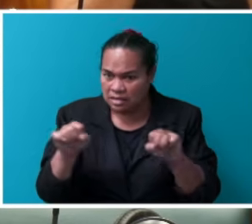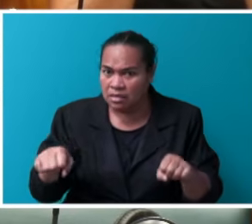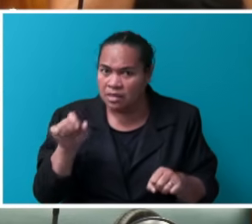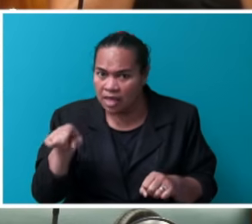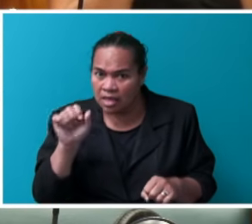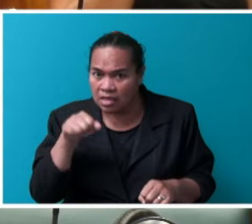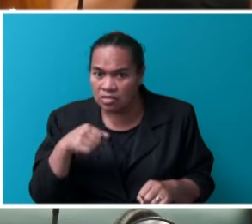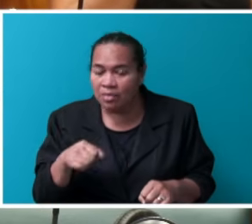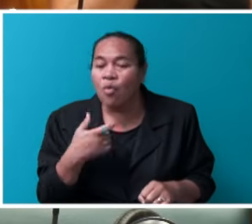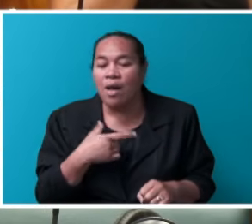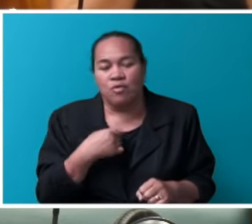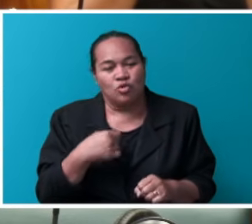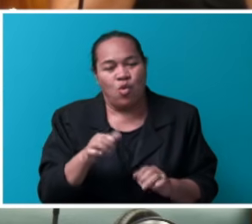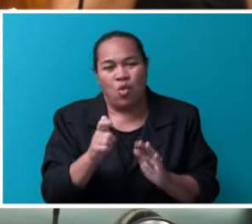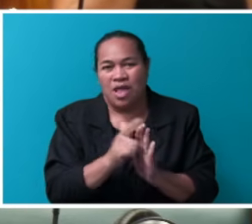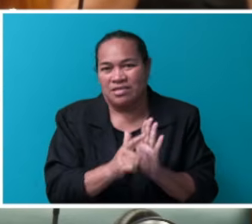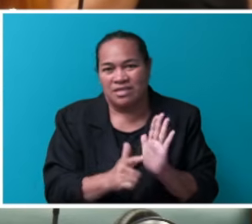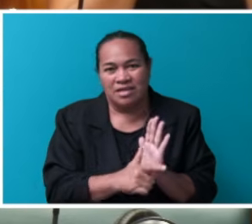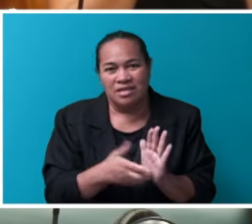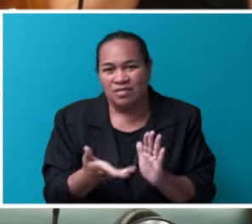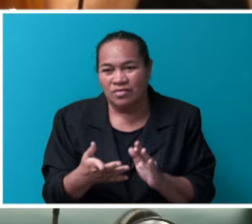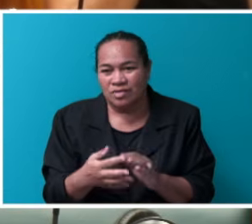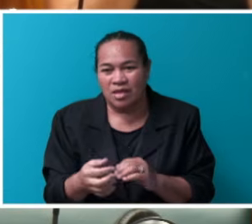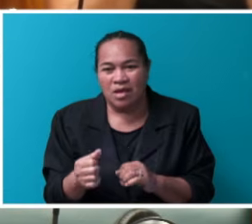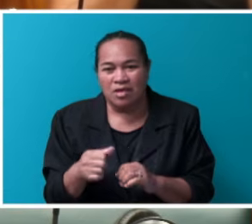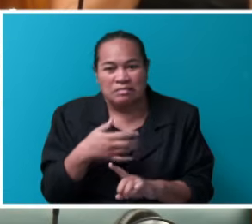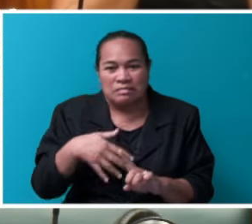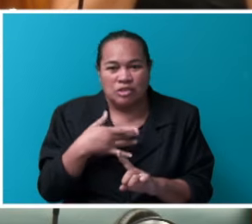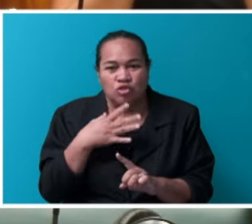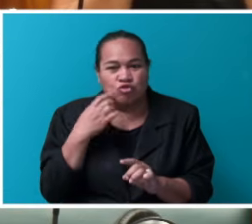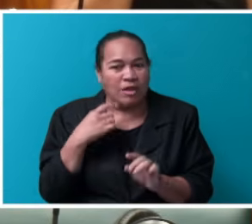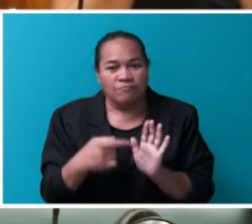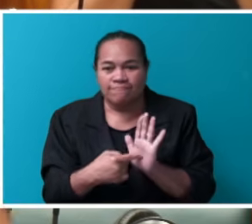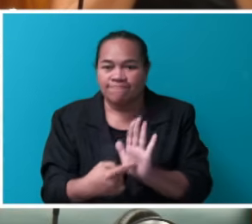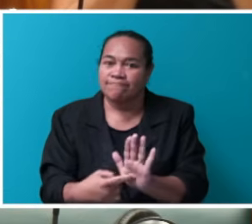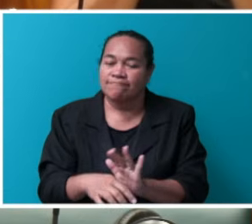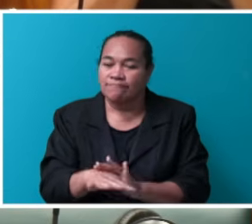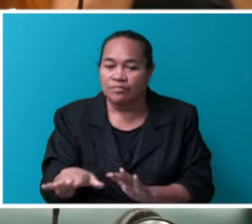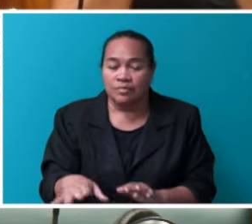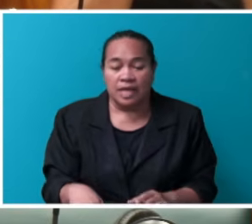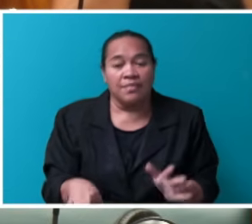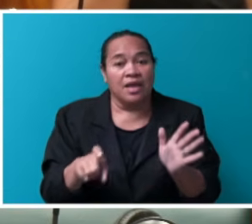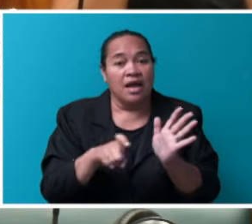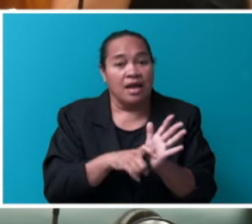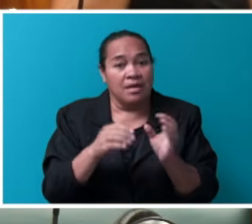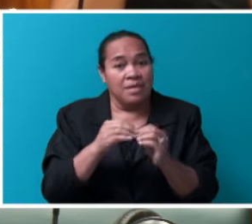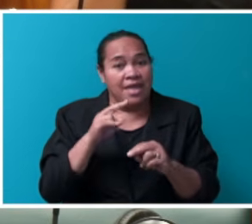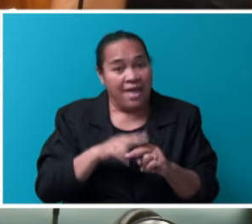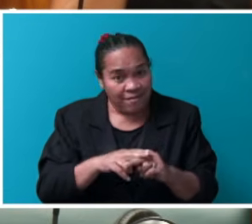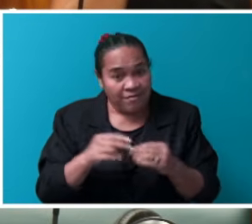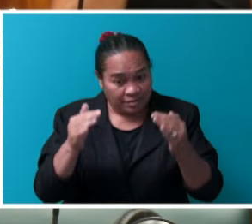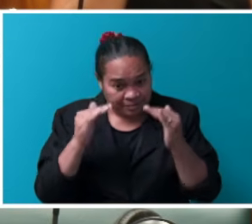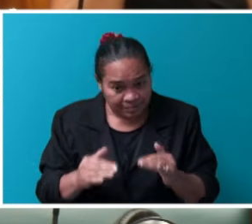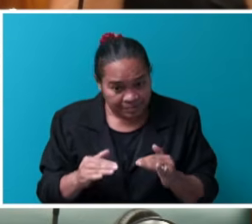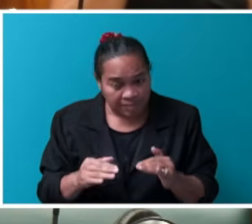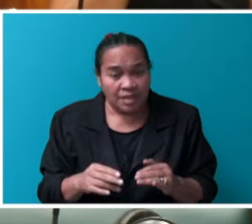no legislative backup to enforce that. The Reserve Bank of Fiji, the proposed